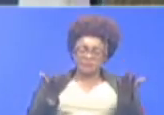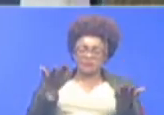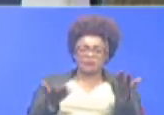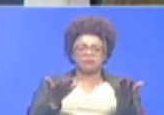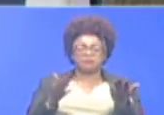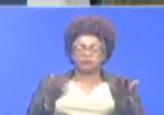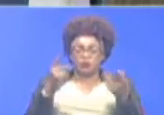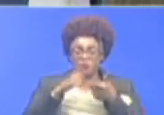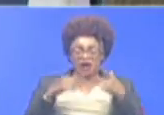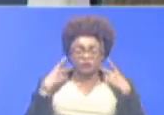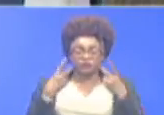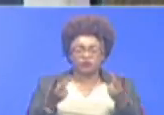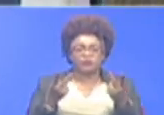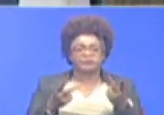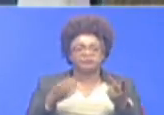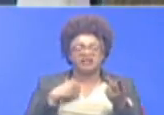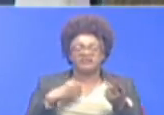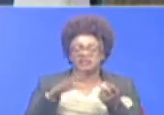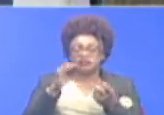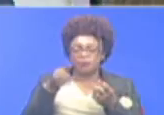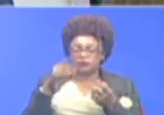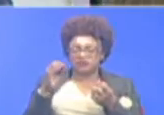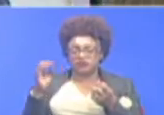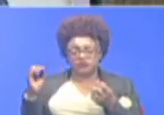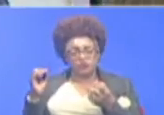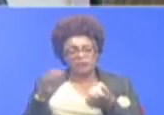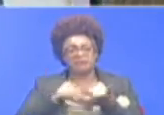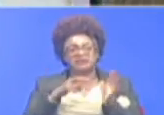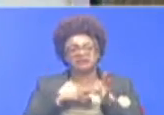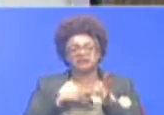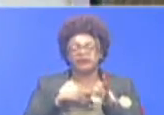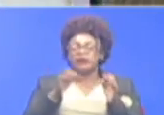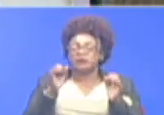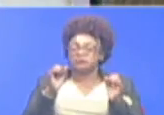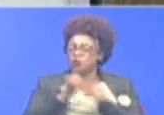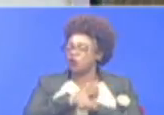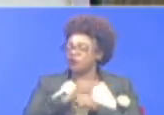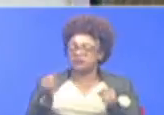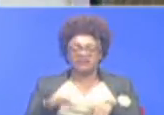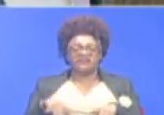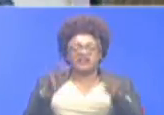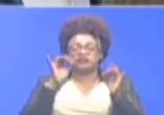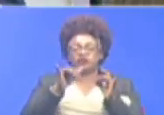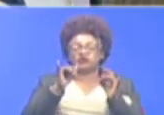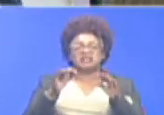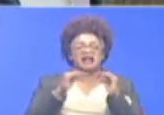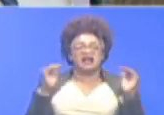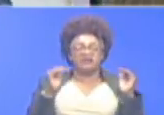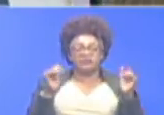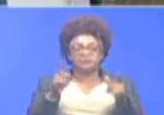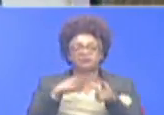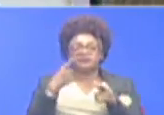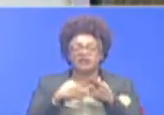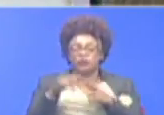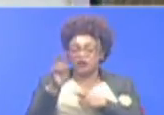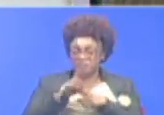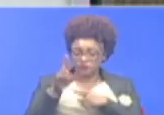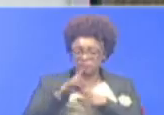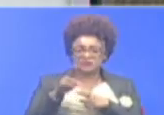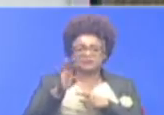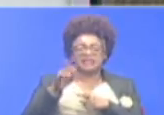saw registering 0.00, so meaning that they couldn't find those detectable levels. And then also, they were using a method called